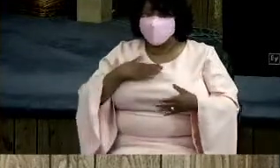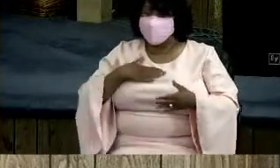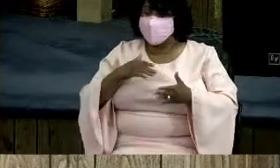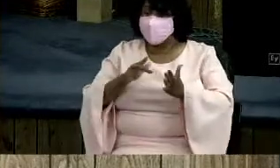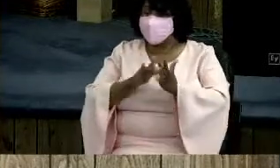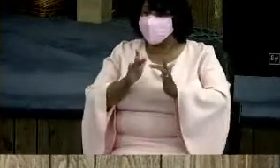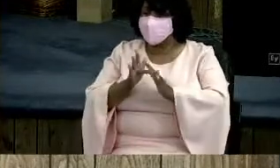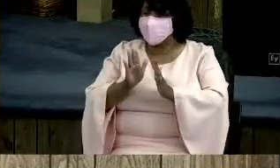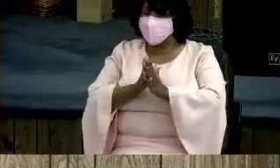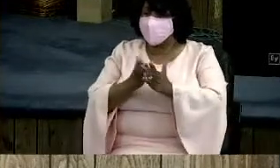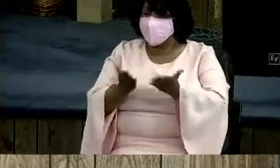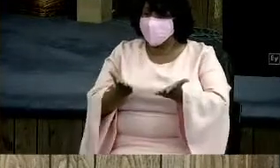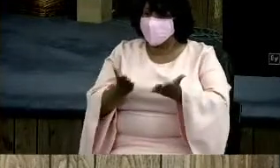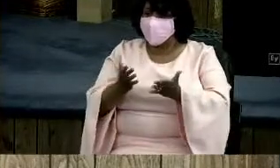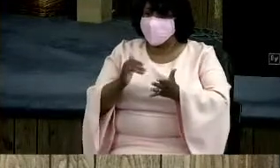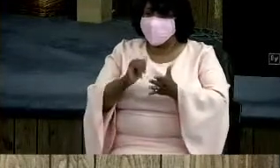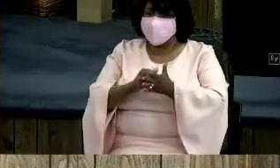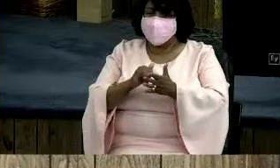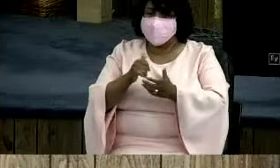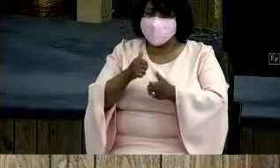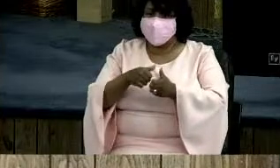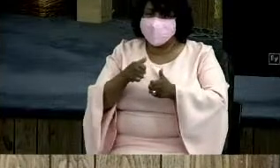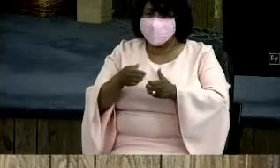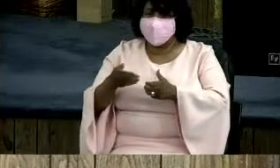says that